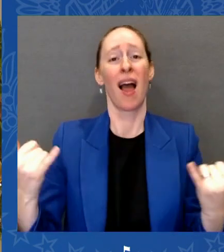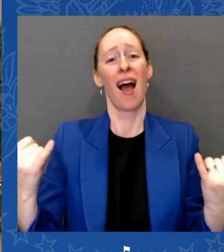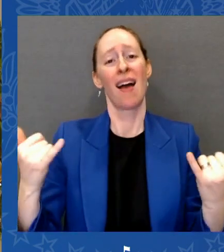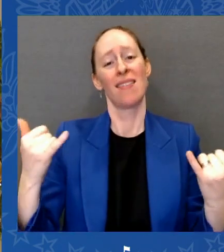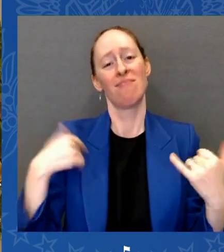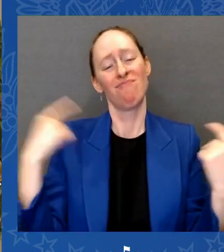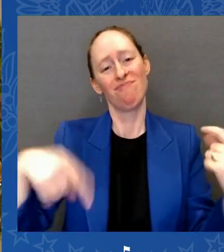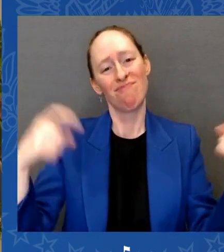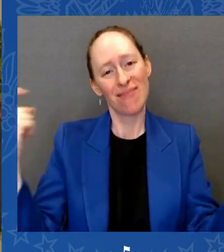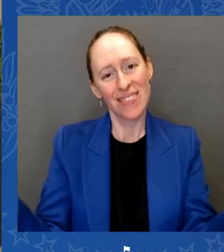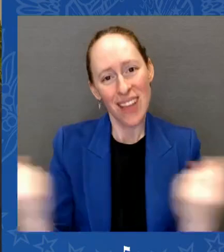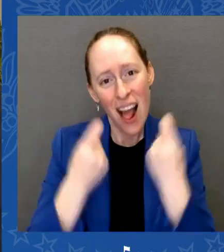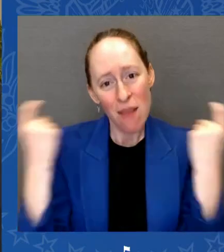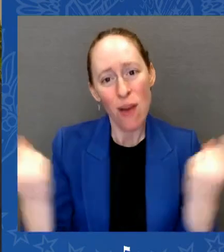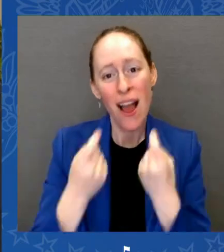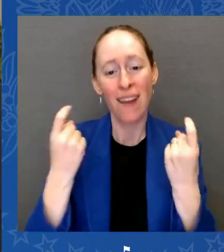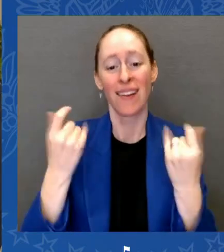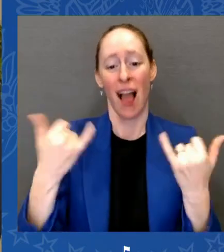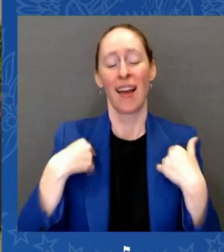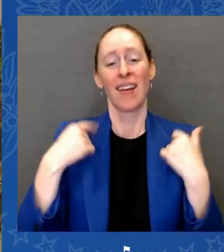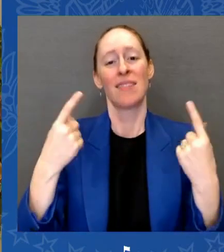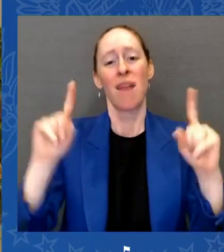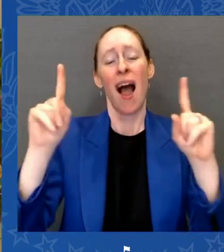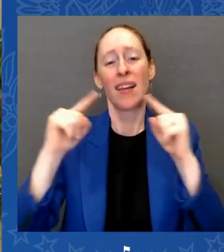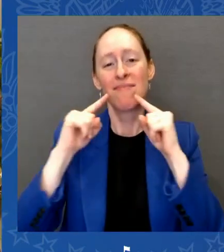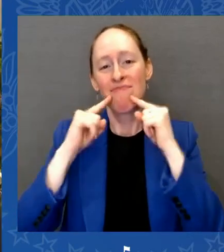you. Thank you all very much.